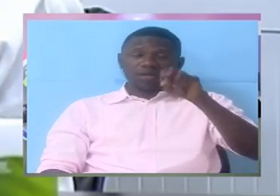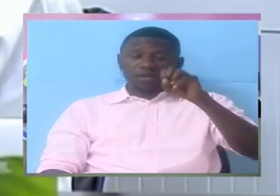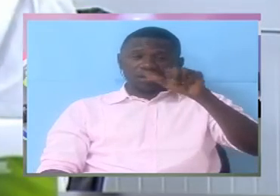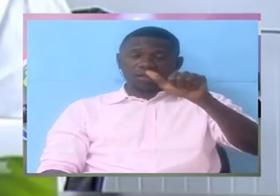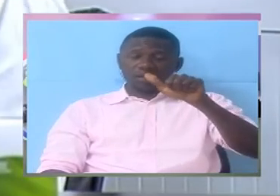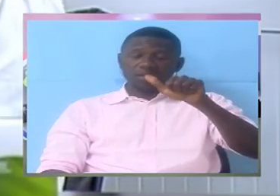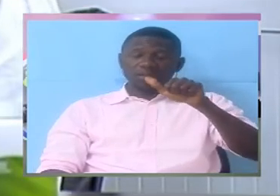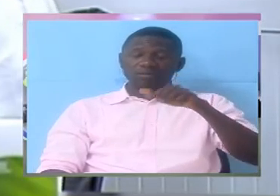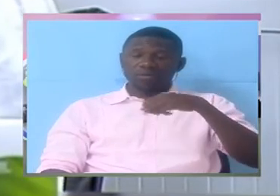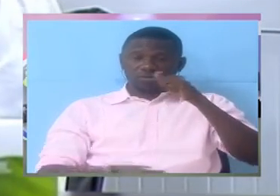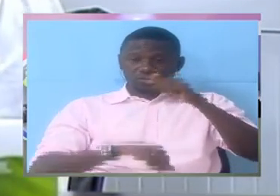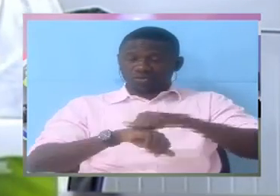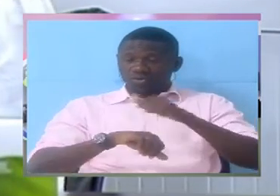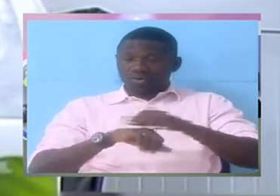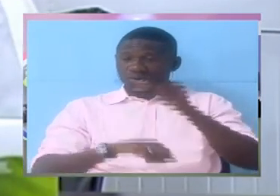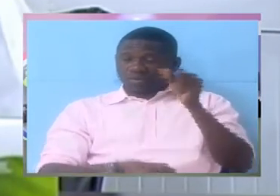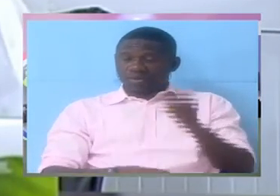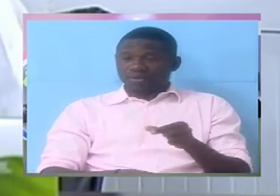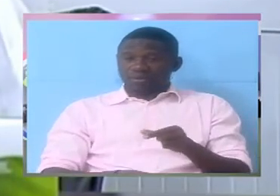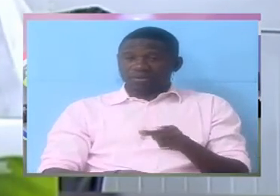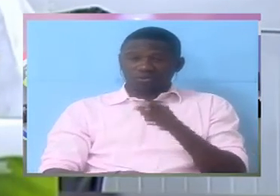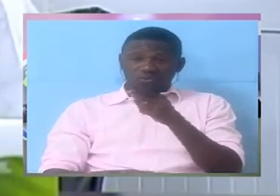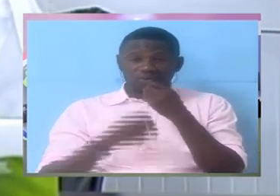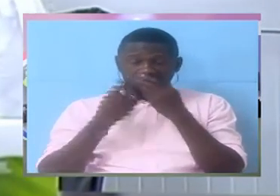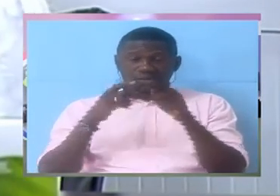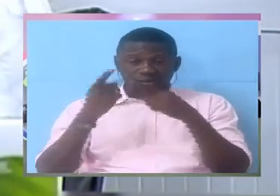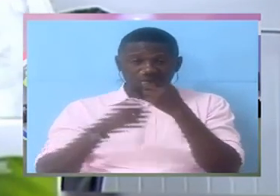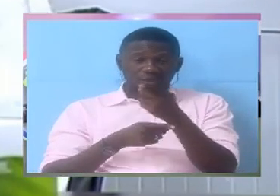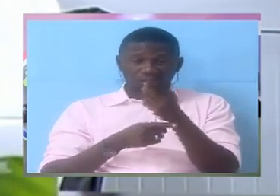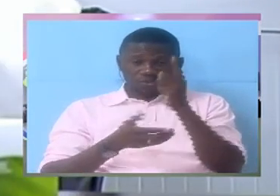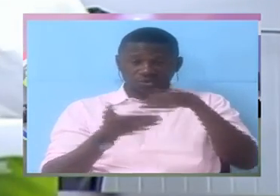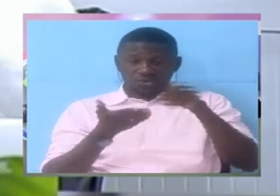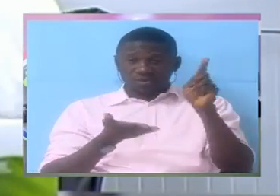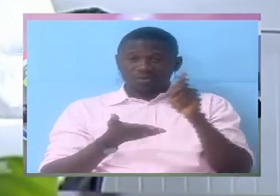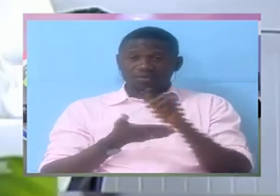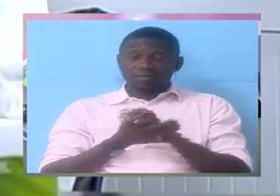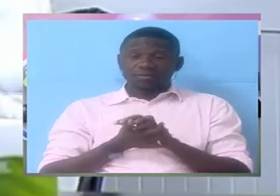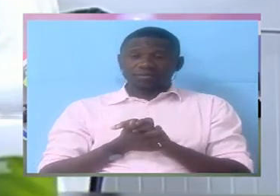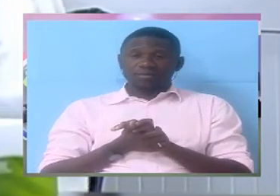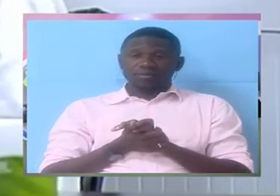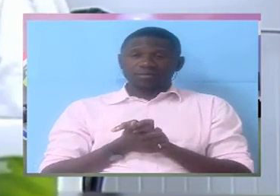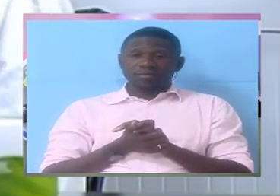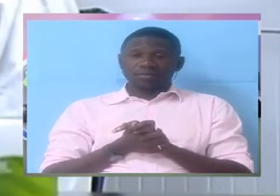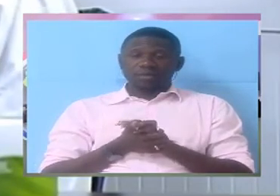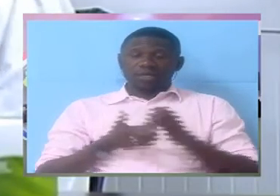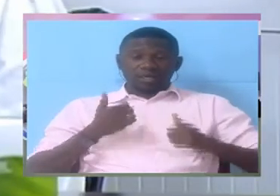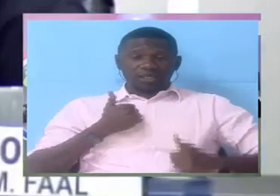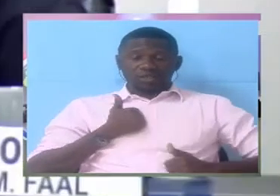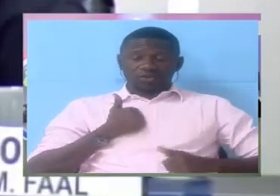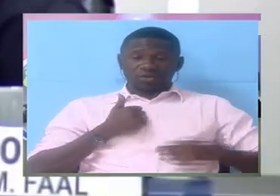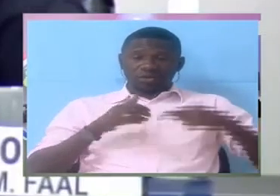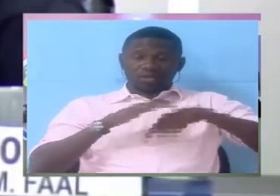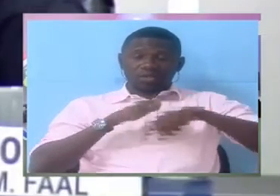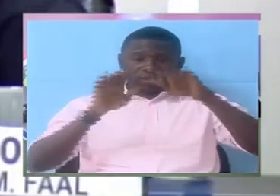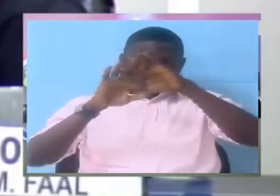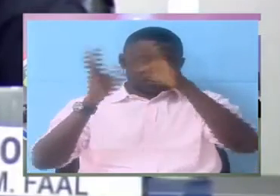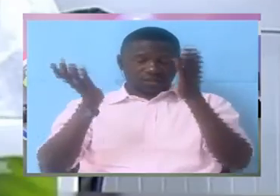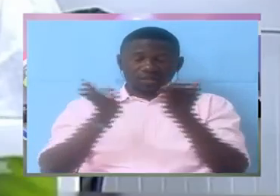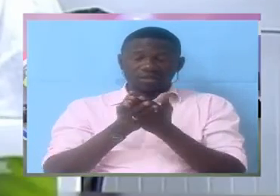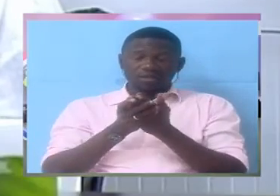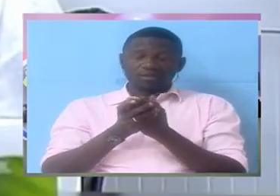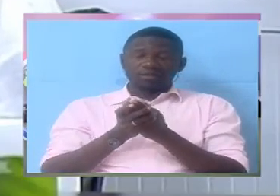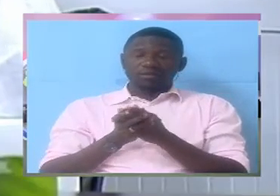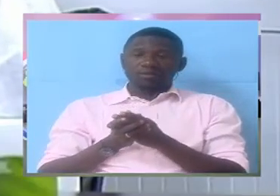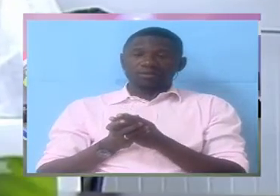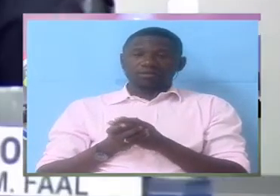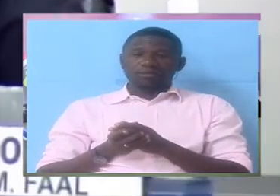He came up with that figure. You came up with that figure, correct? Security in general, I mean. No, in NIA. NIA, no.